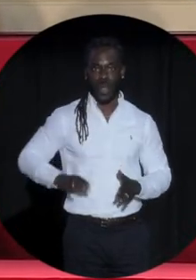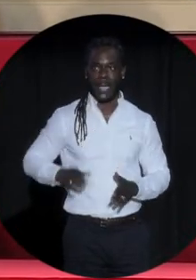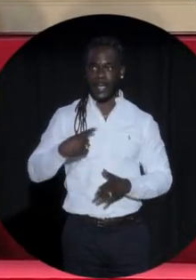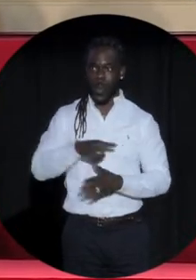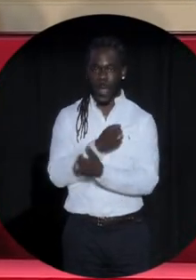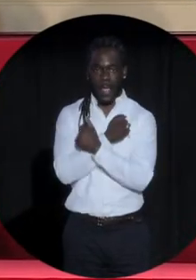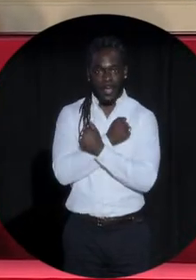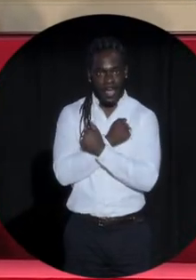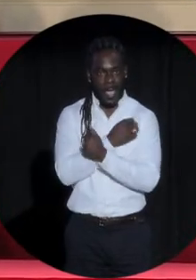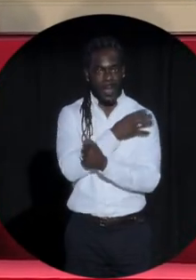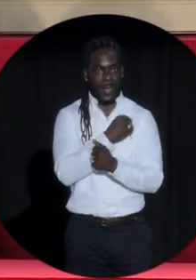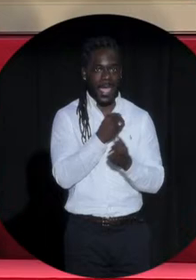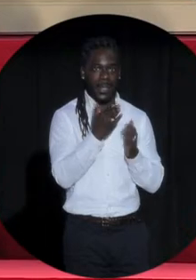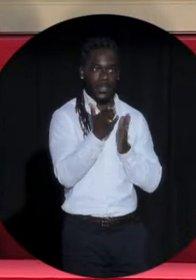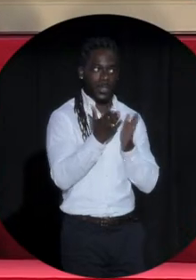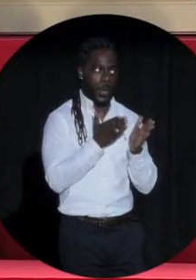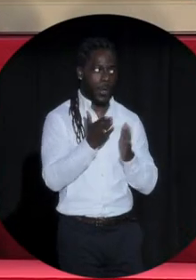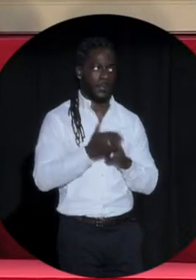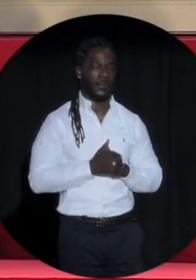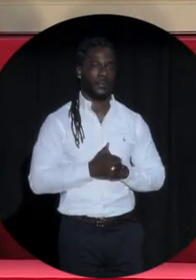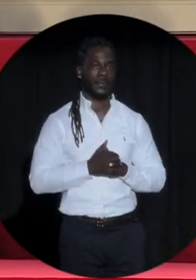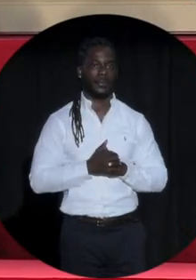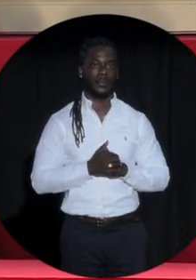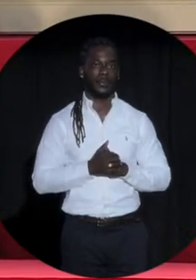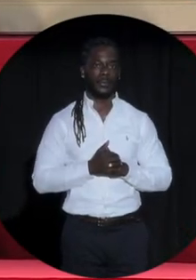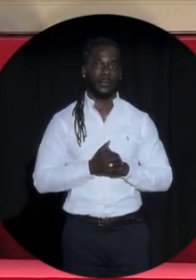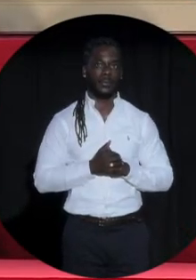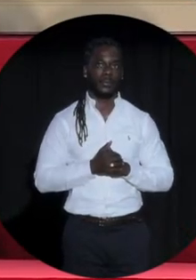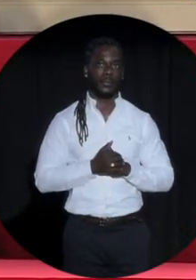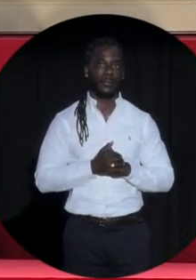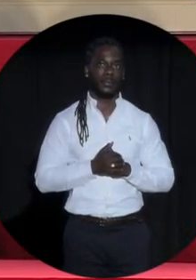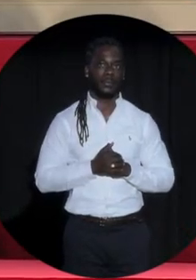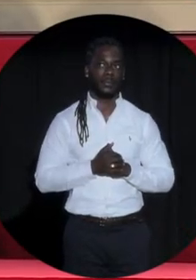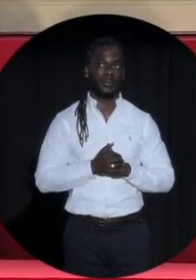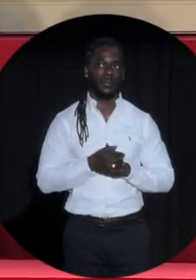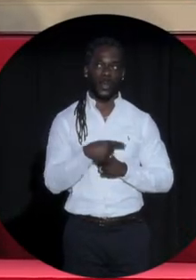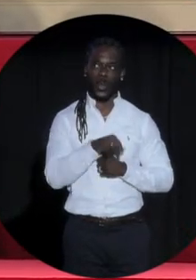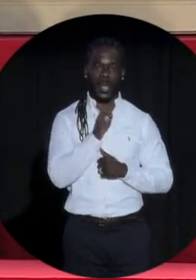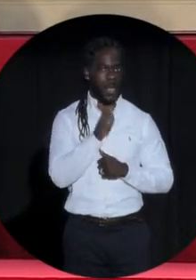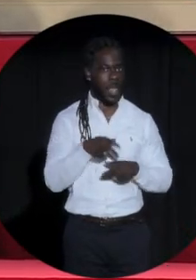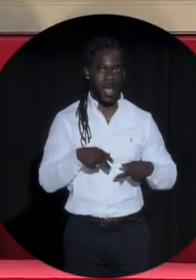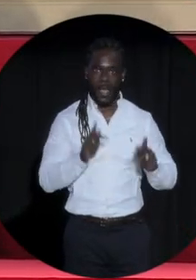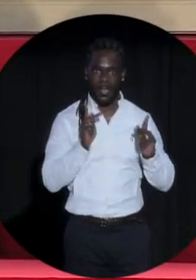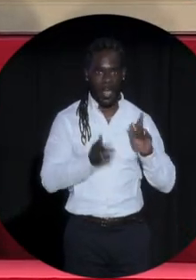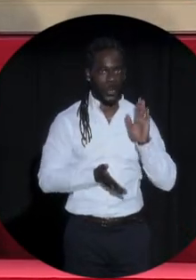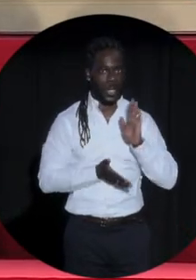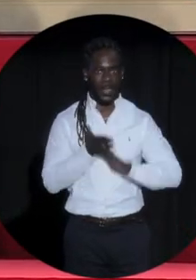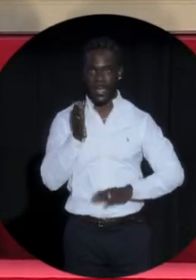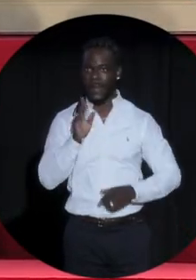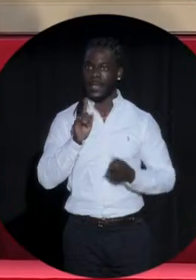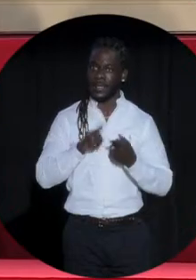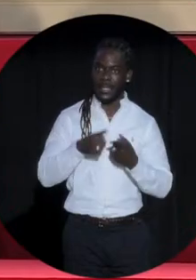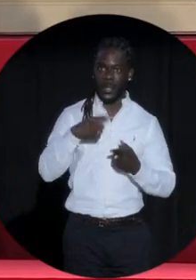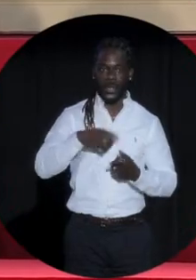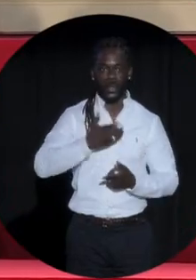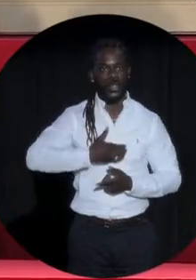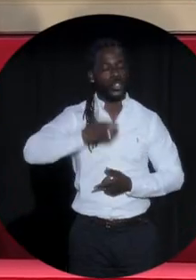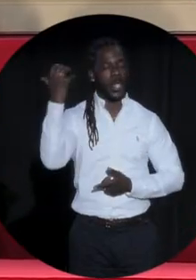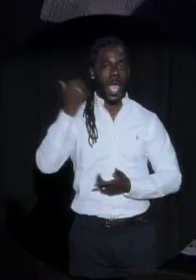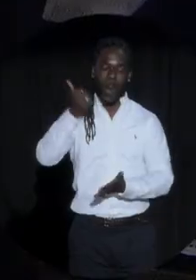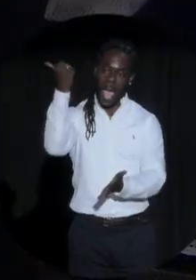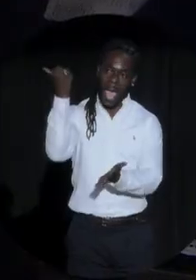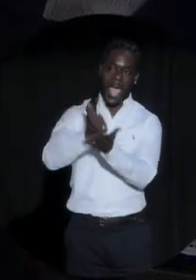also serve. And you're not permitted to leave until you shout a hearty amen.